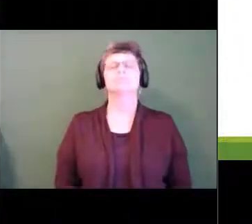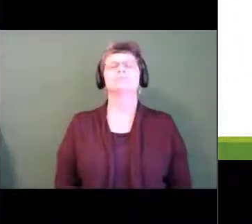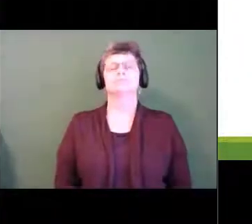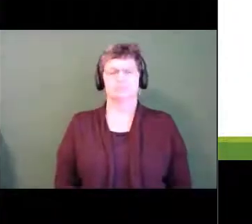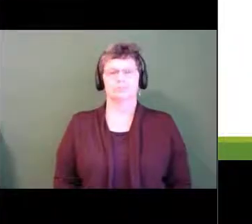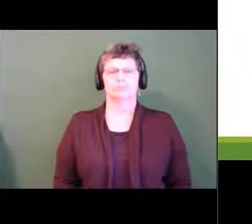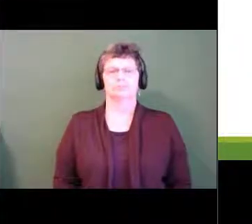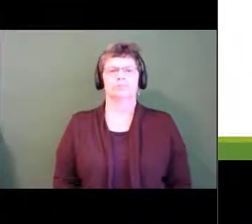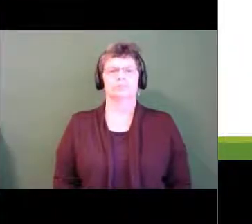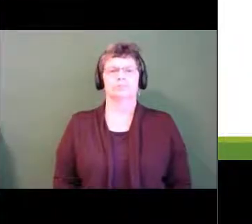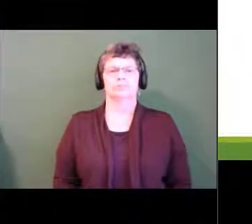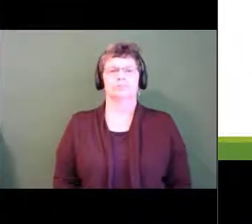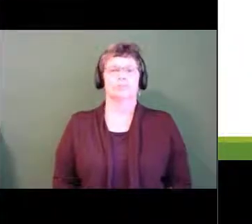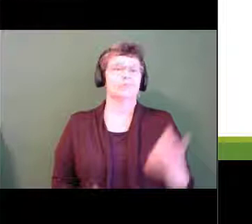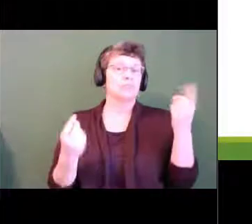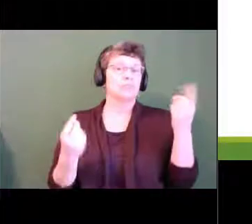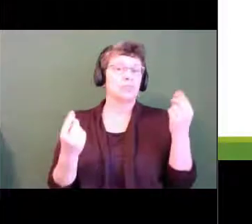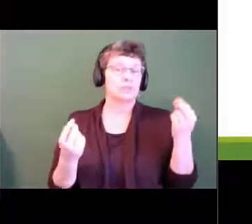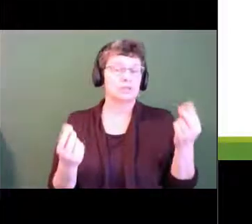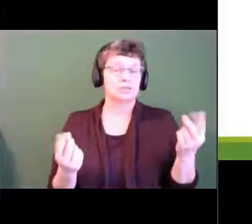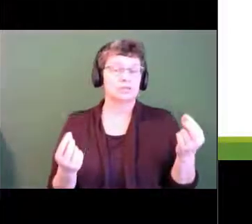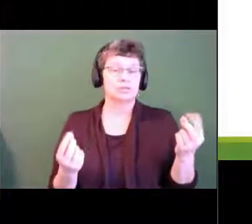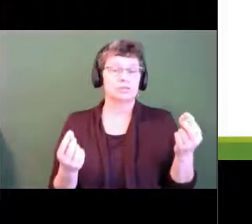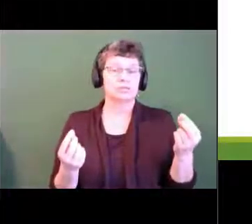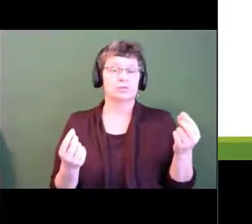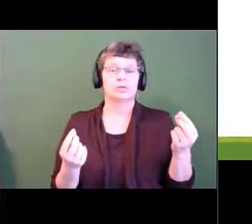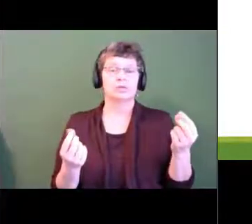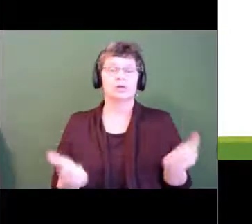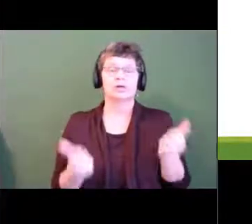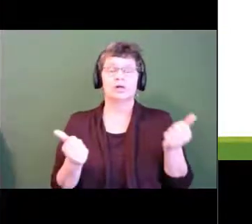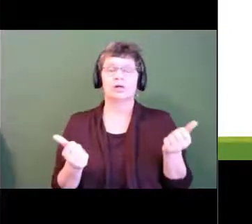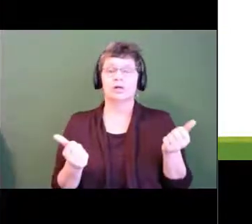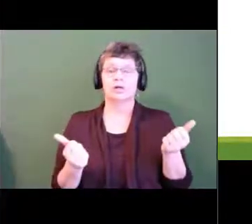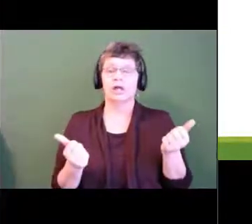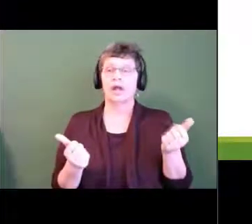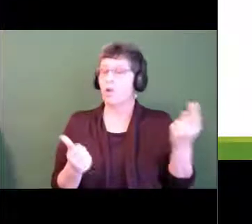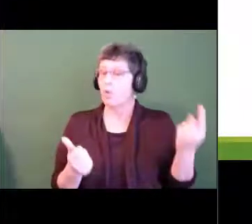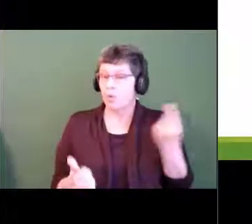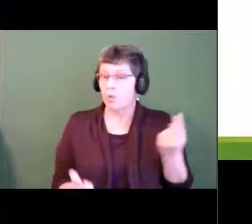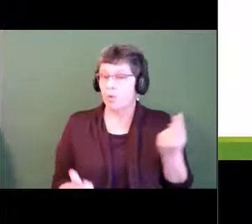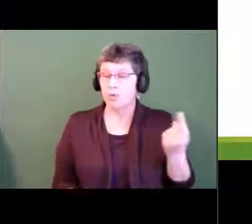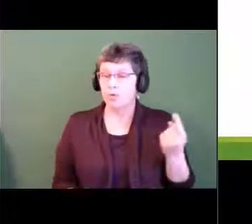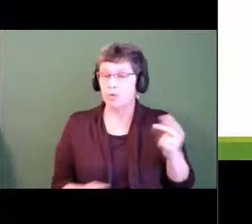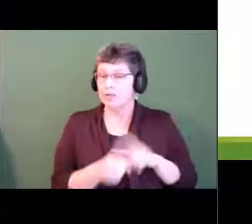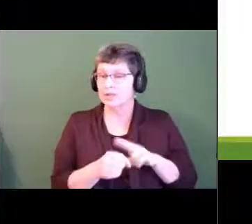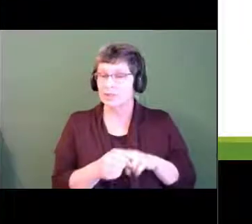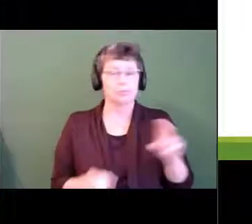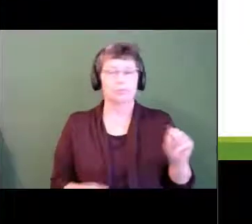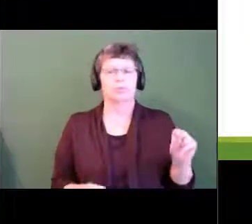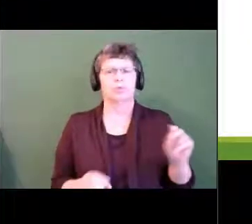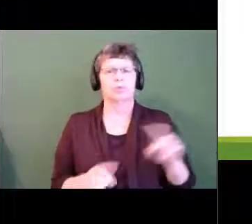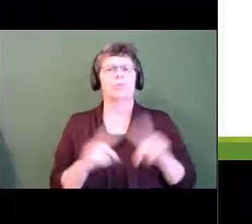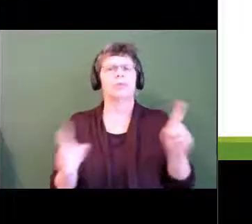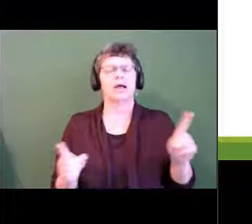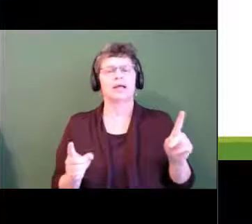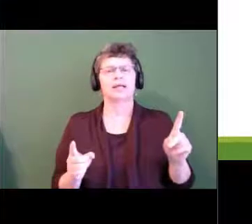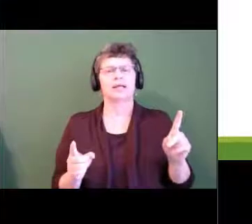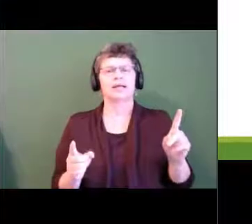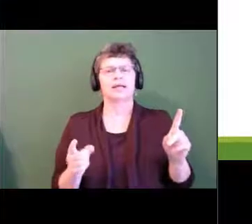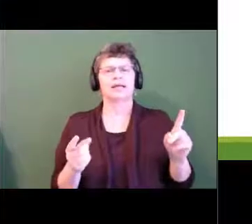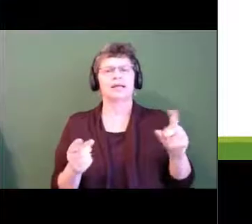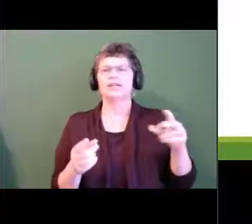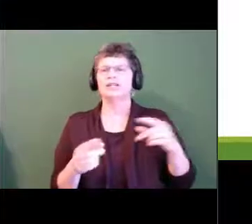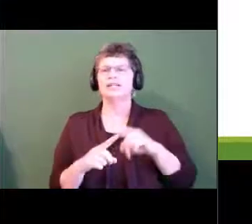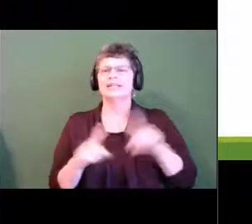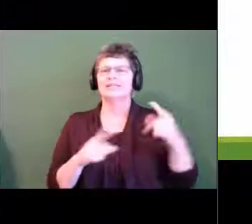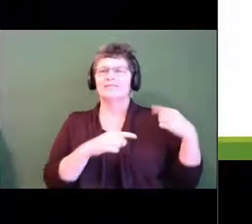did, intergenerational connections. There were a lot of, and this is not just Nanaimo, but a lot of intergenerational connection programs For instance, here